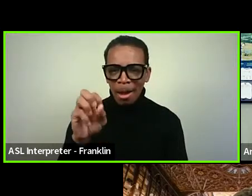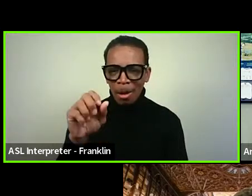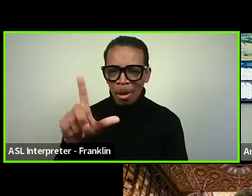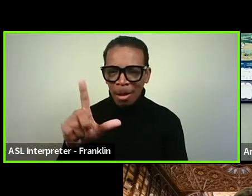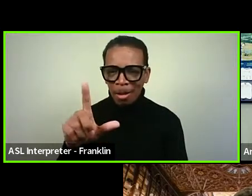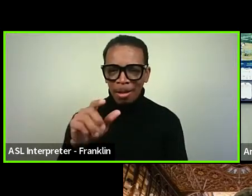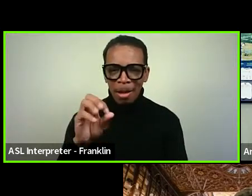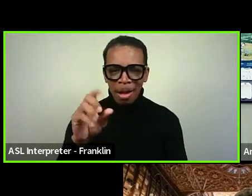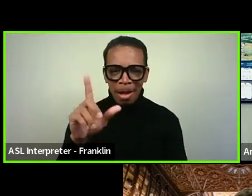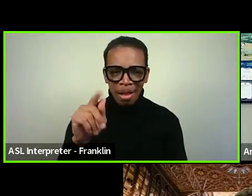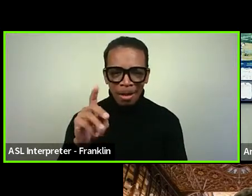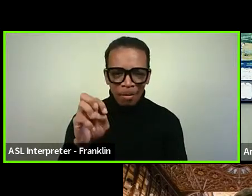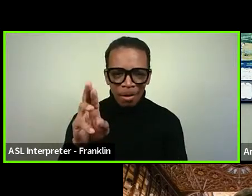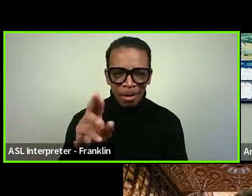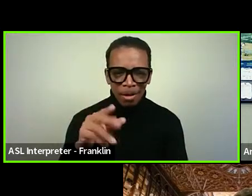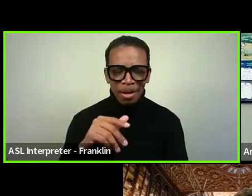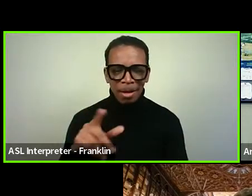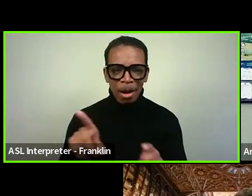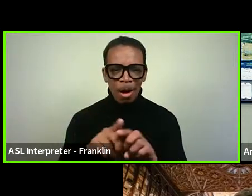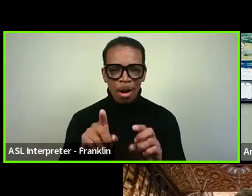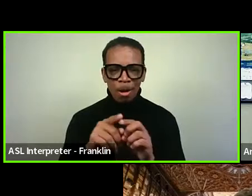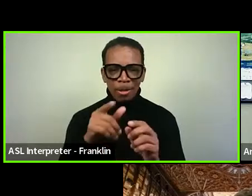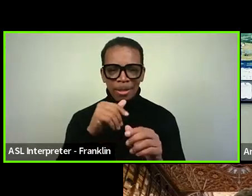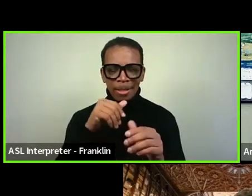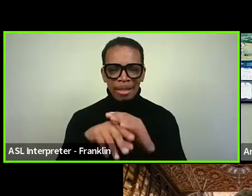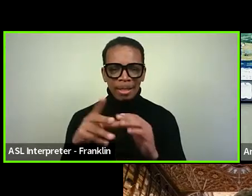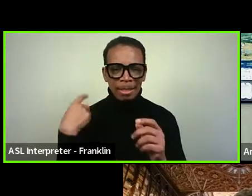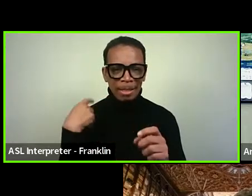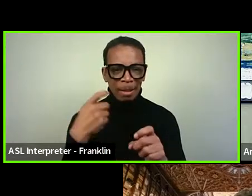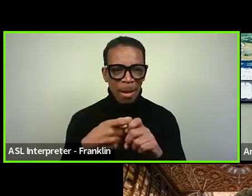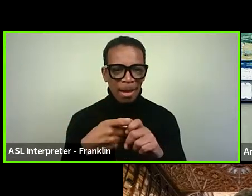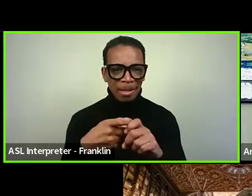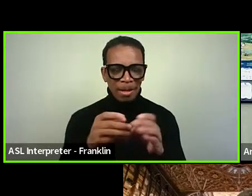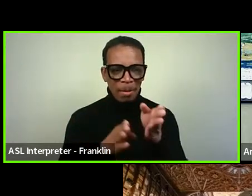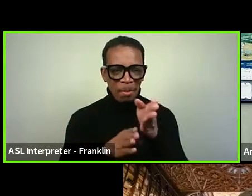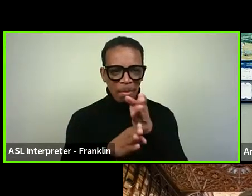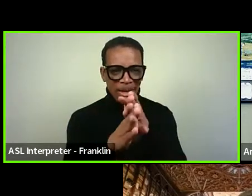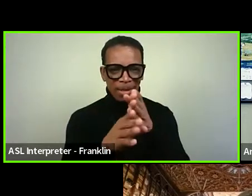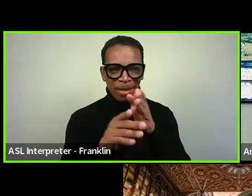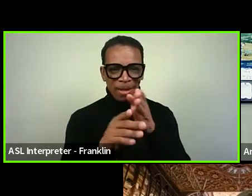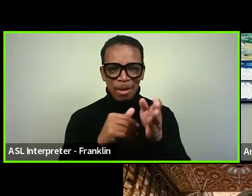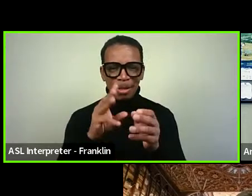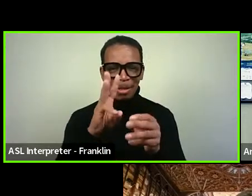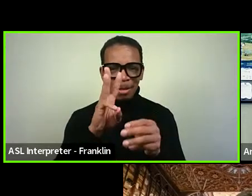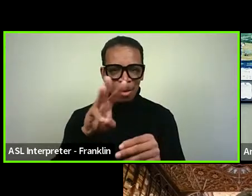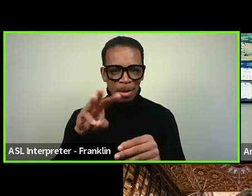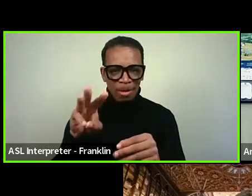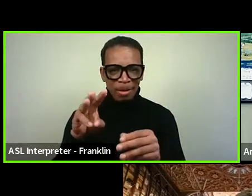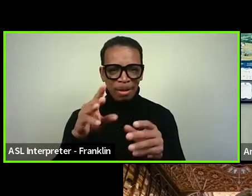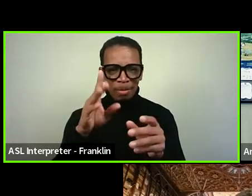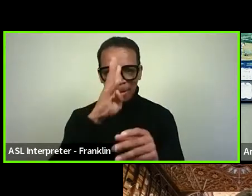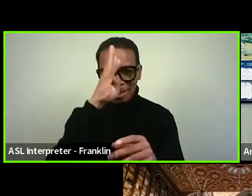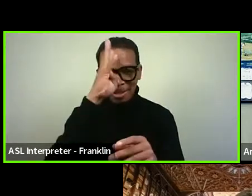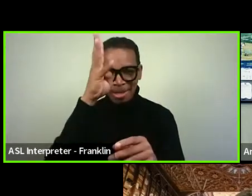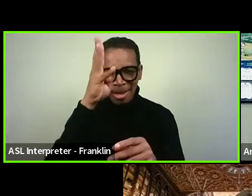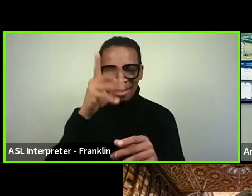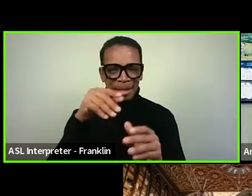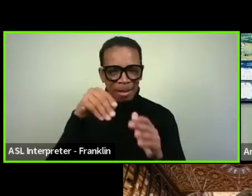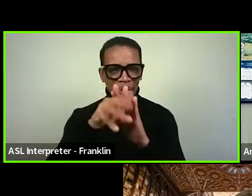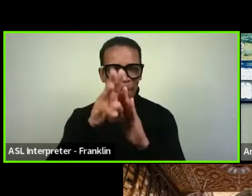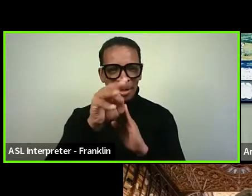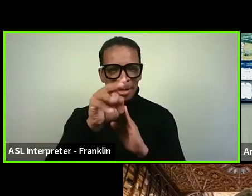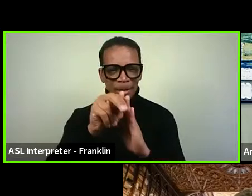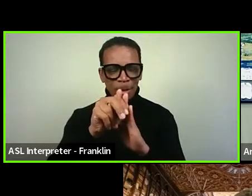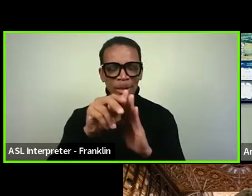graphics communications major and Spanish minor in web design and development at Minnesota State